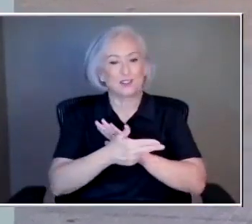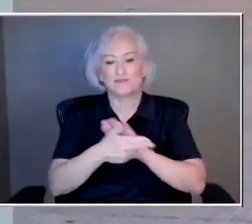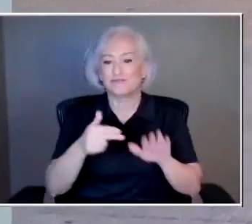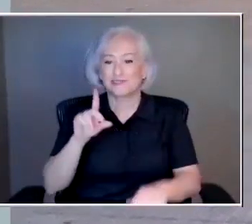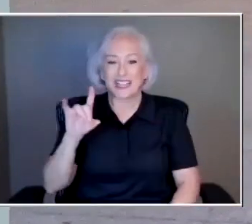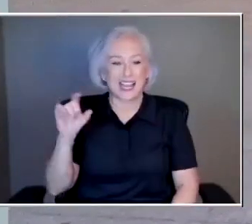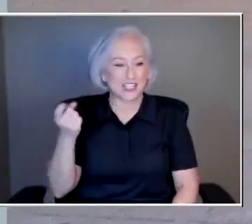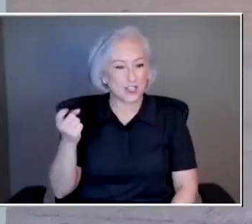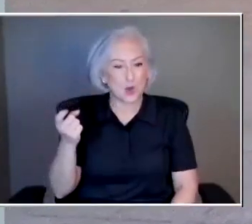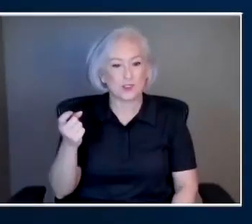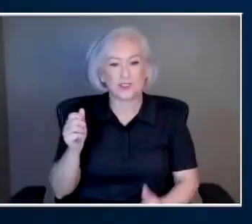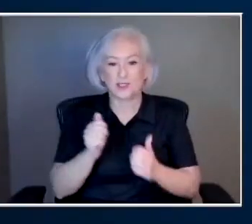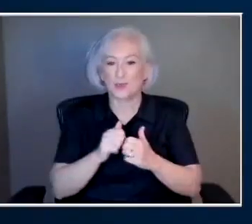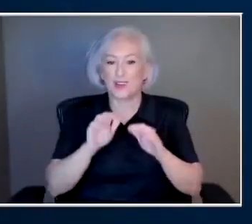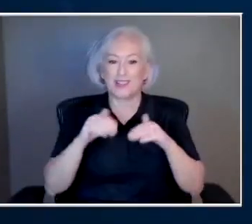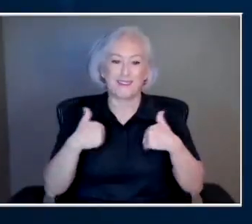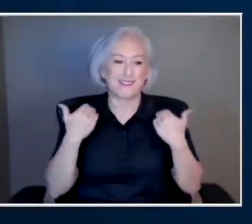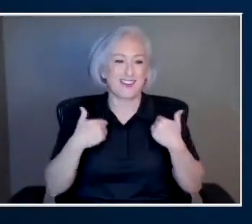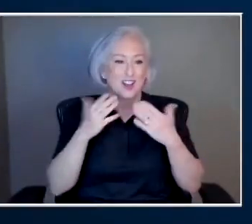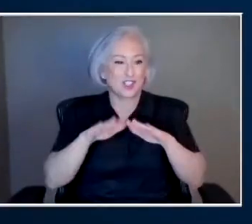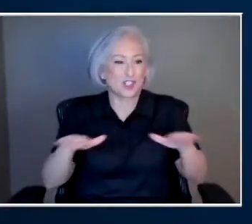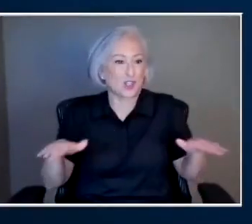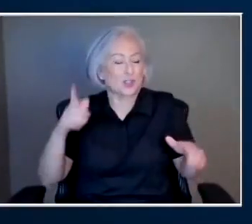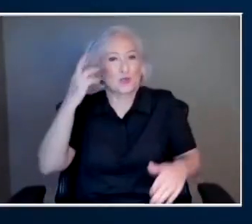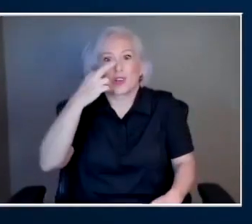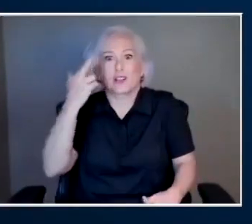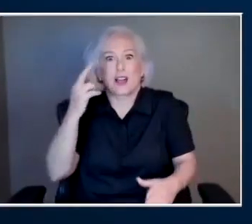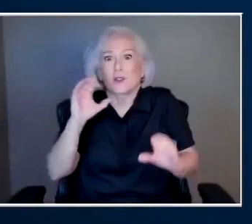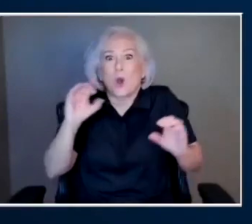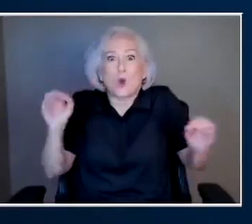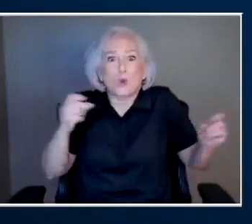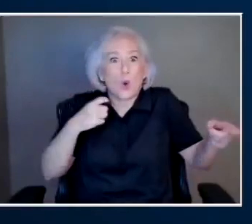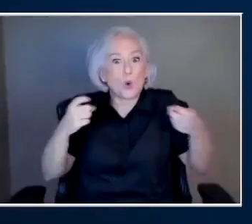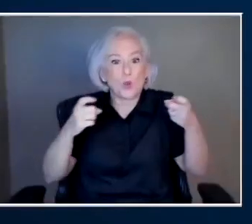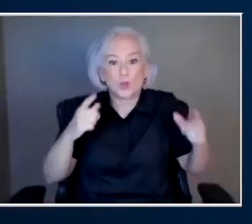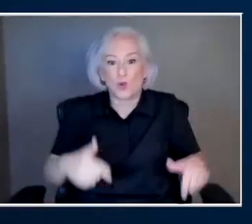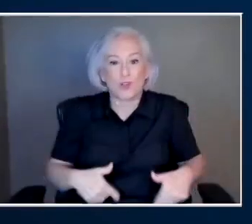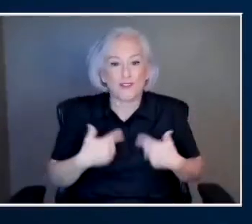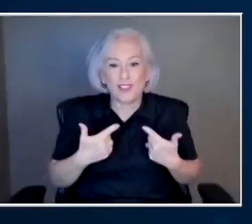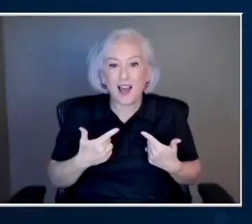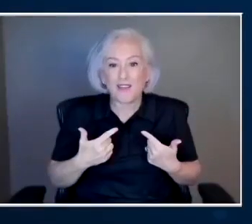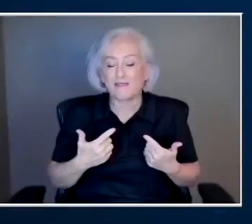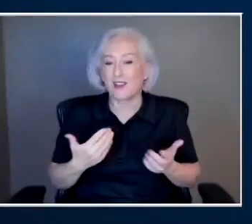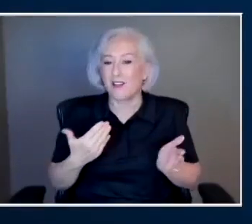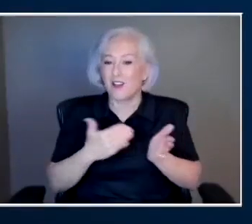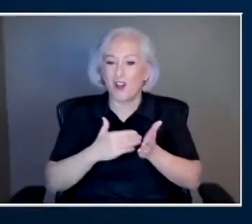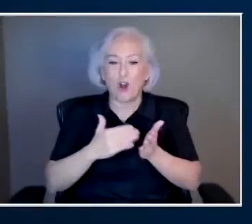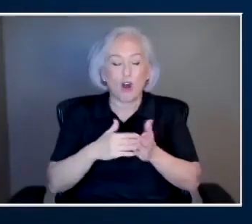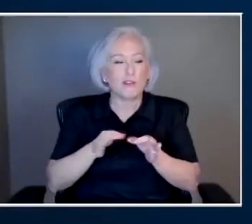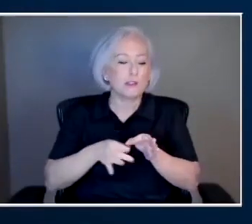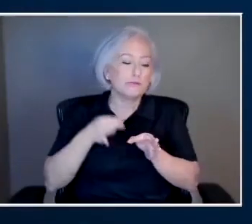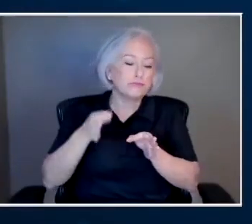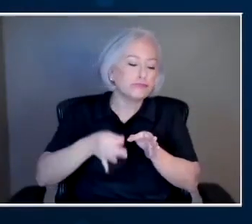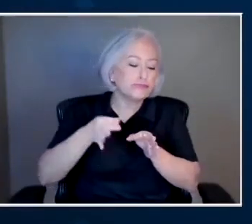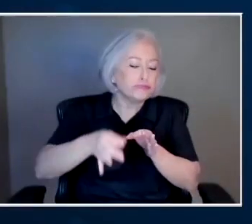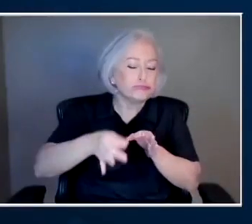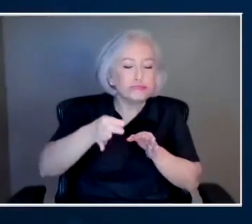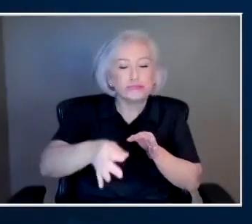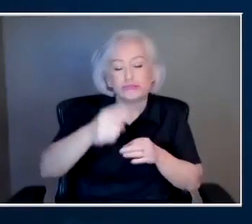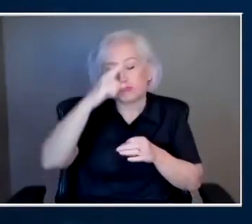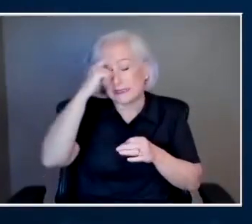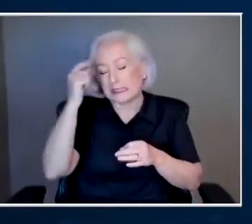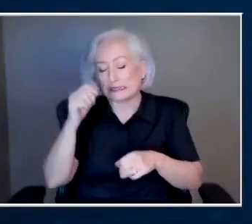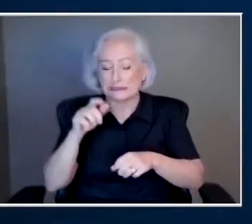just realize that you don't have control of life. And there's times that you put off things because, you don't have time for